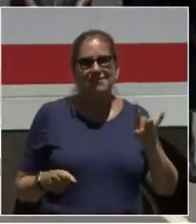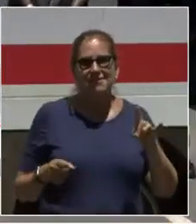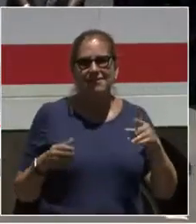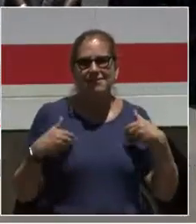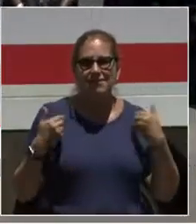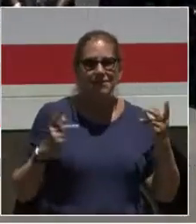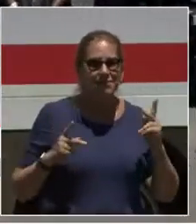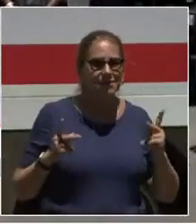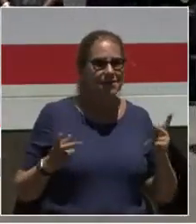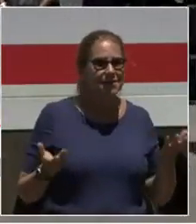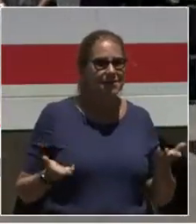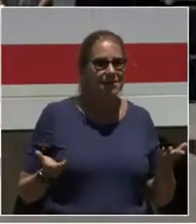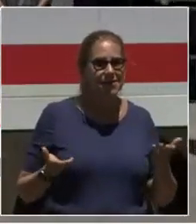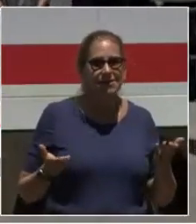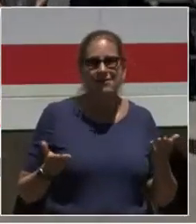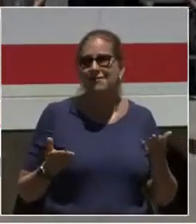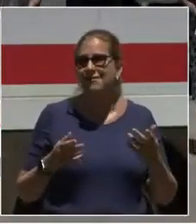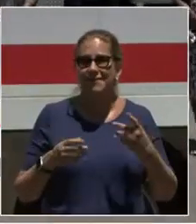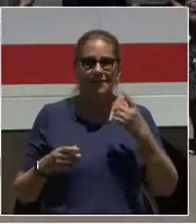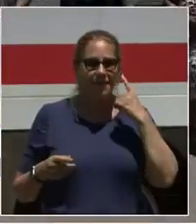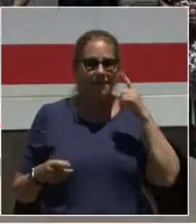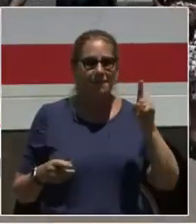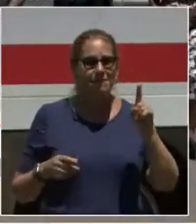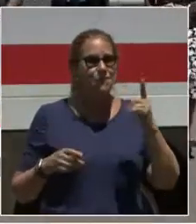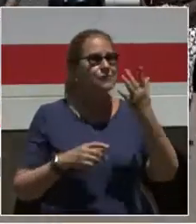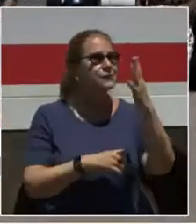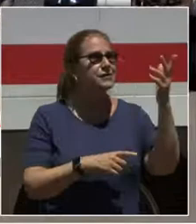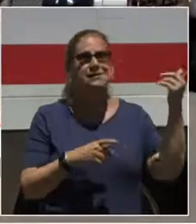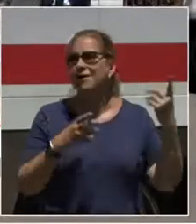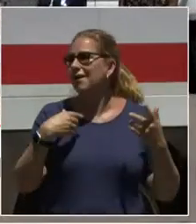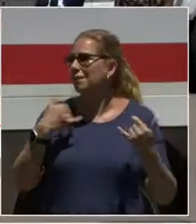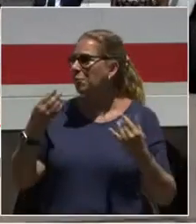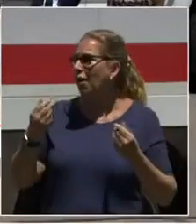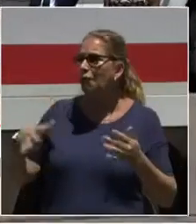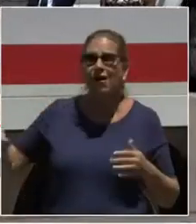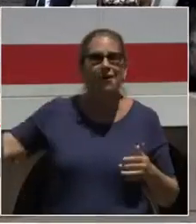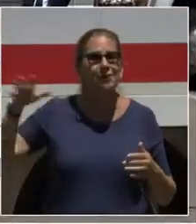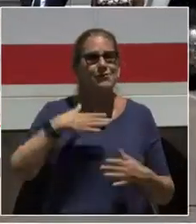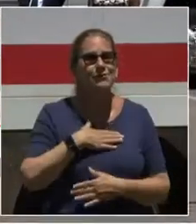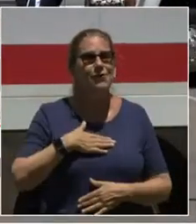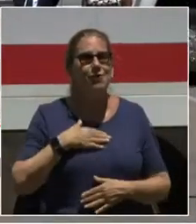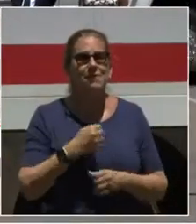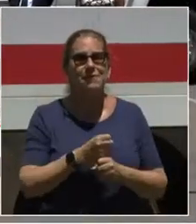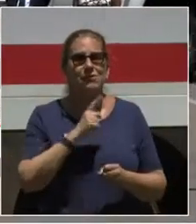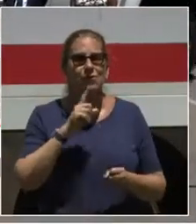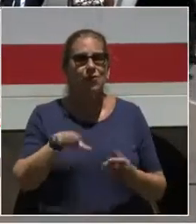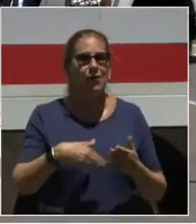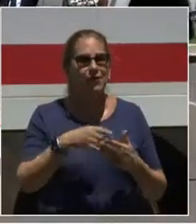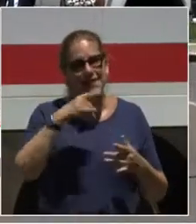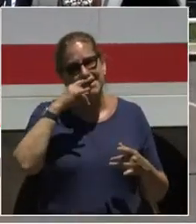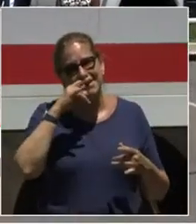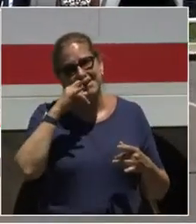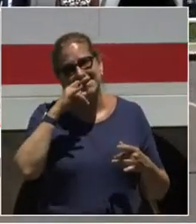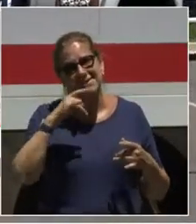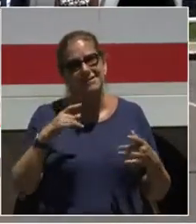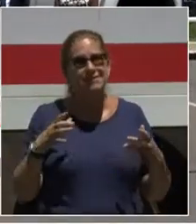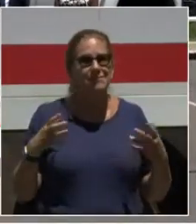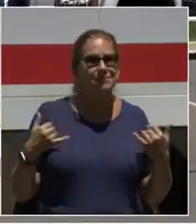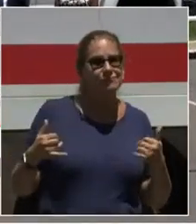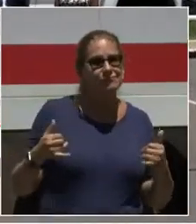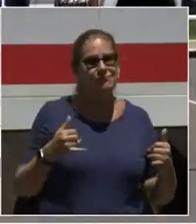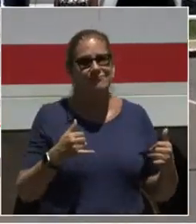are enjoying a new playground, and we want to make sure all of our kids are connected to activities. So stay in touch with